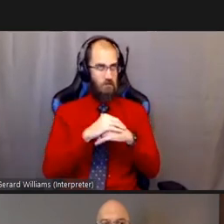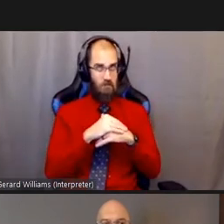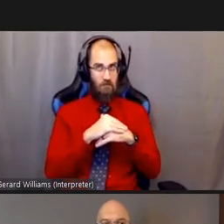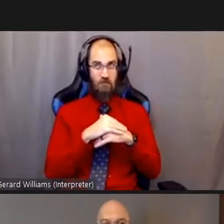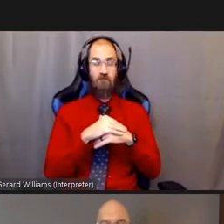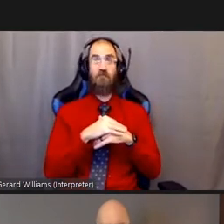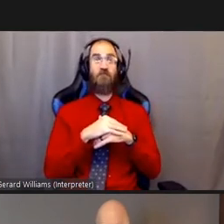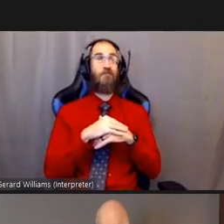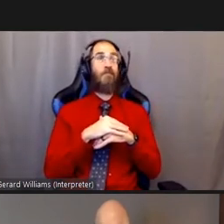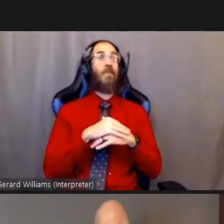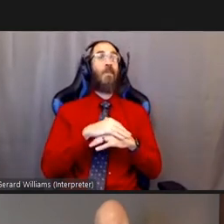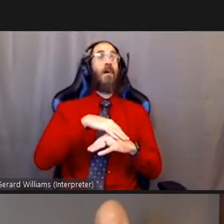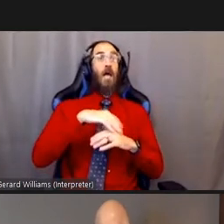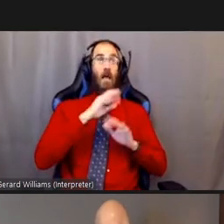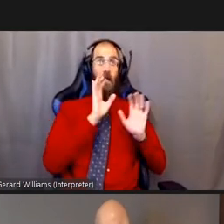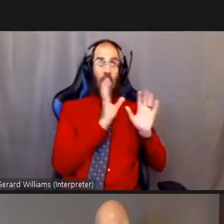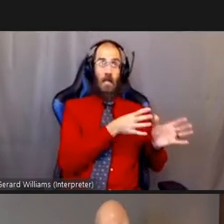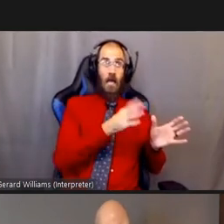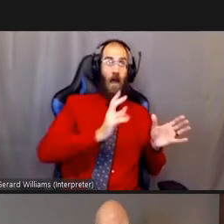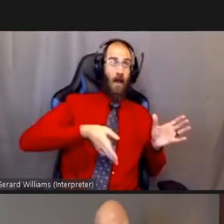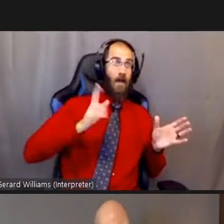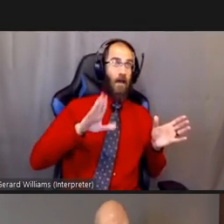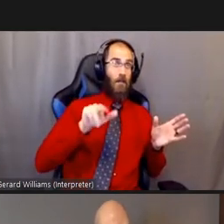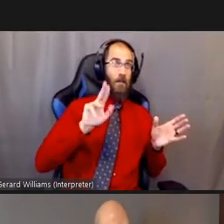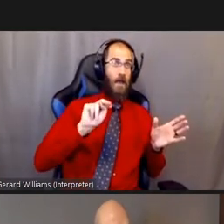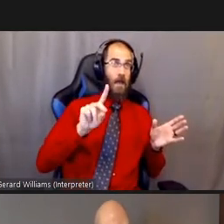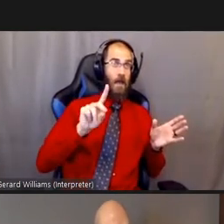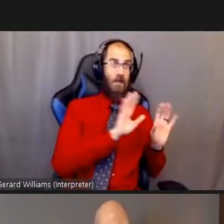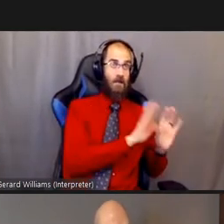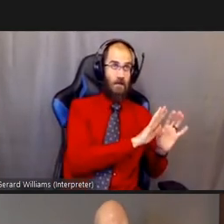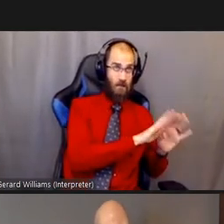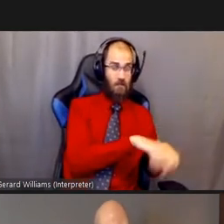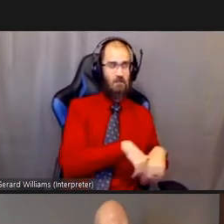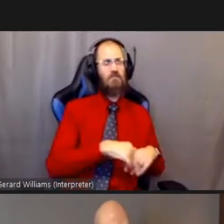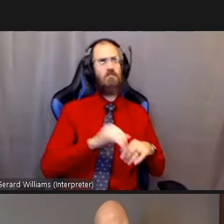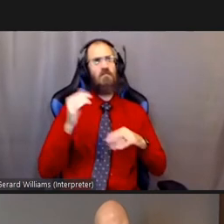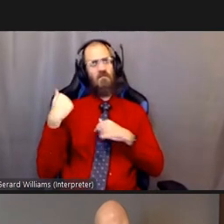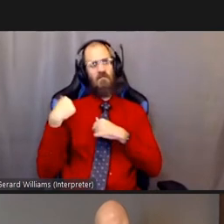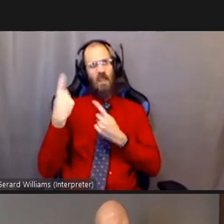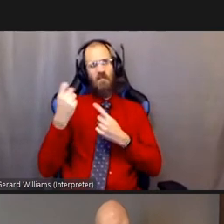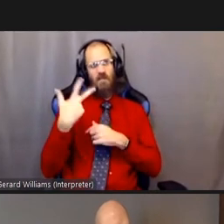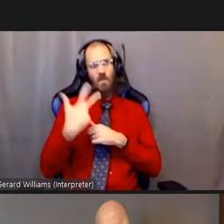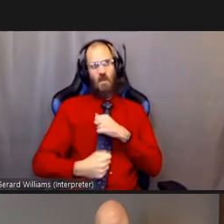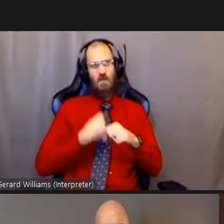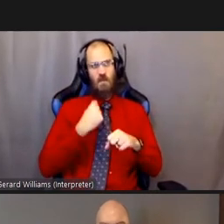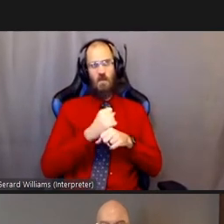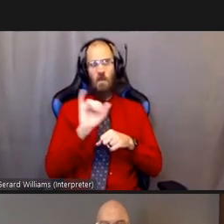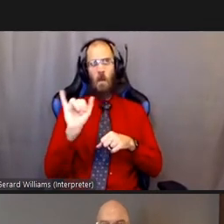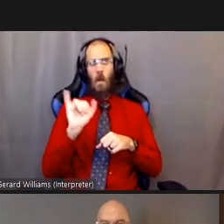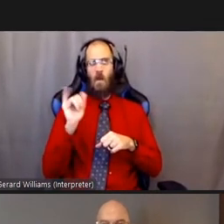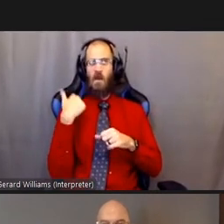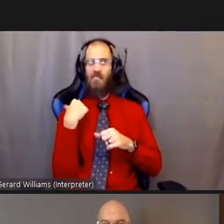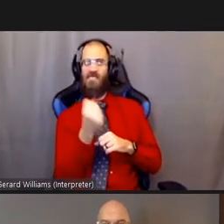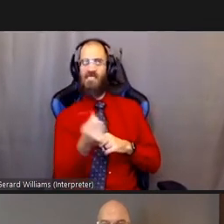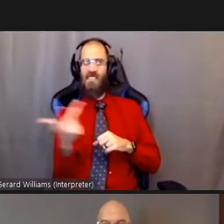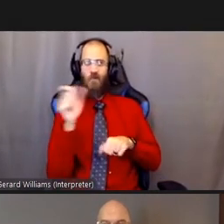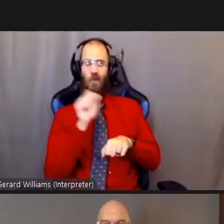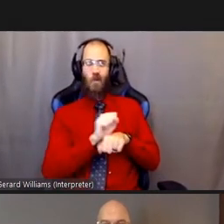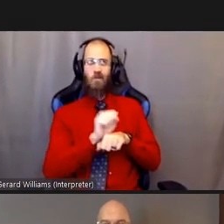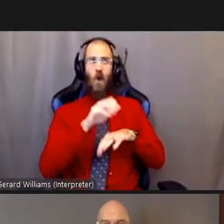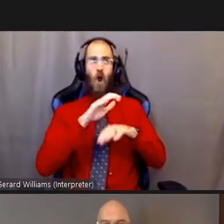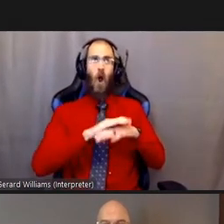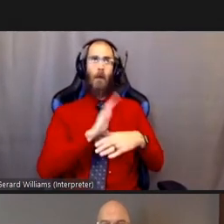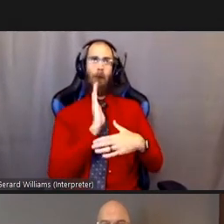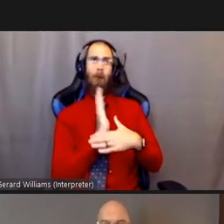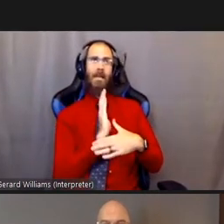In addition to these high band efforts, in the last couple of years, we've also undertaken a number of different mid-band initiatives, and